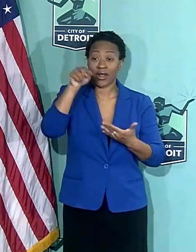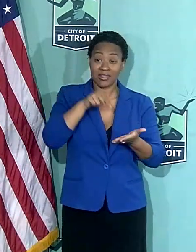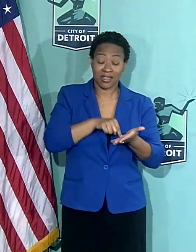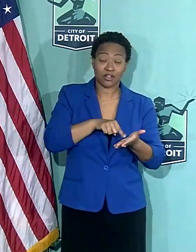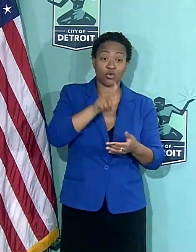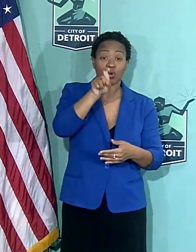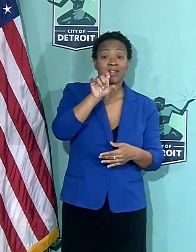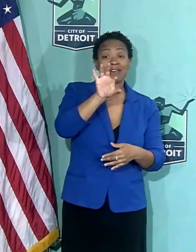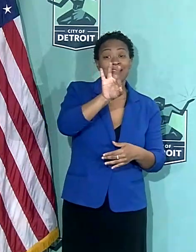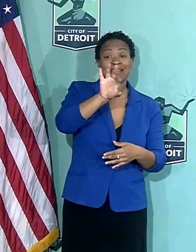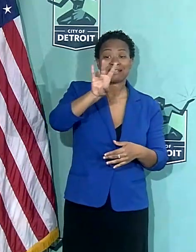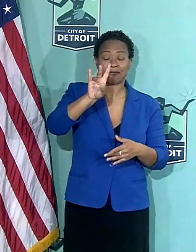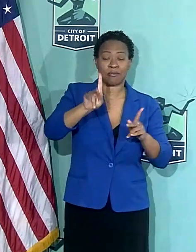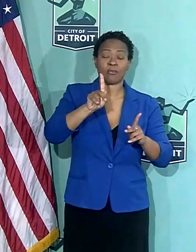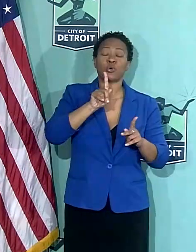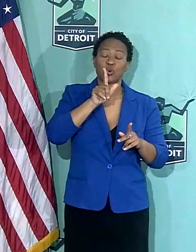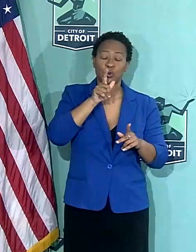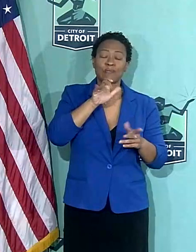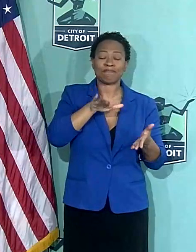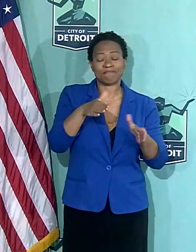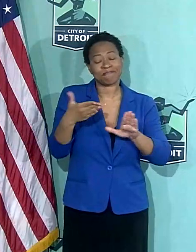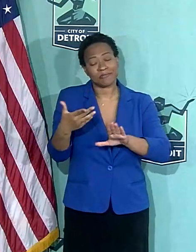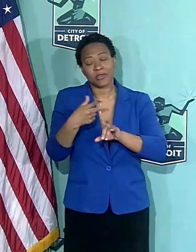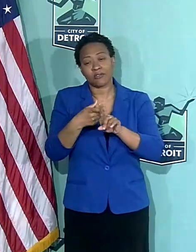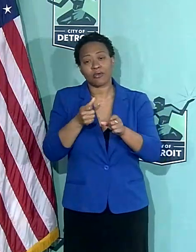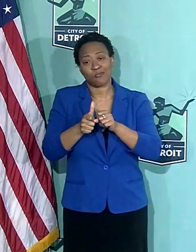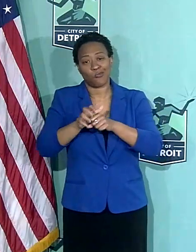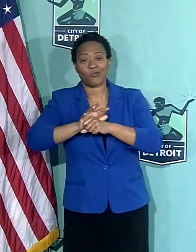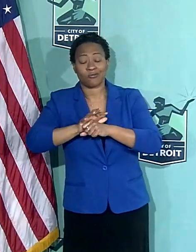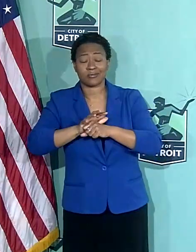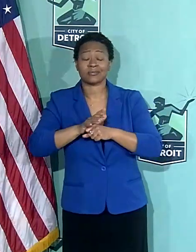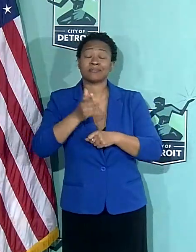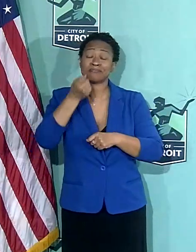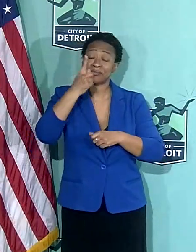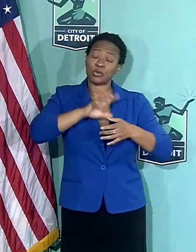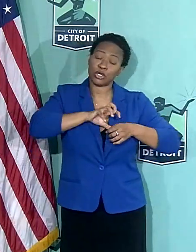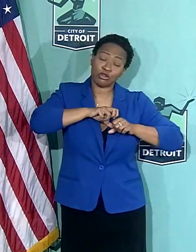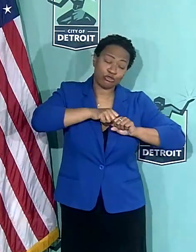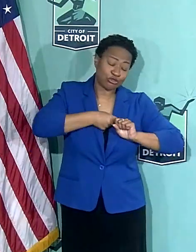1,197 deaths. We are all grieving these terrible